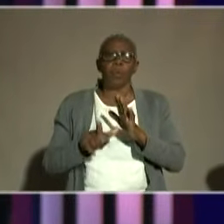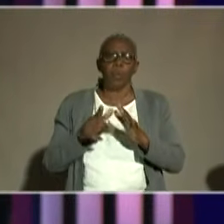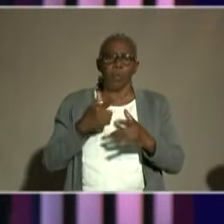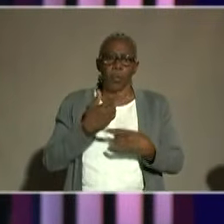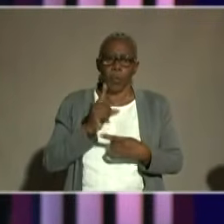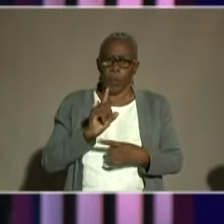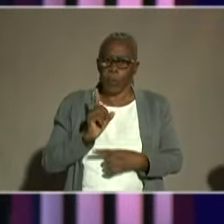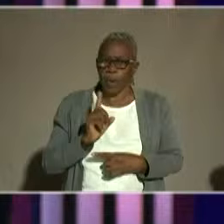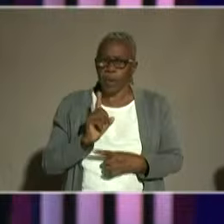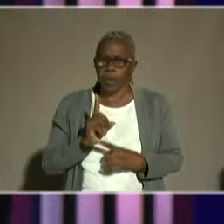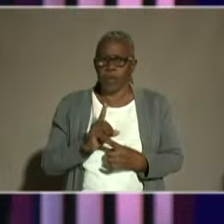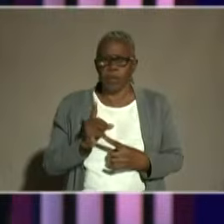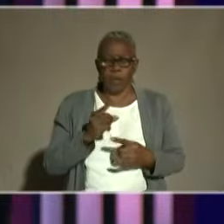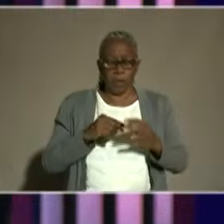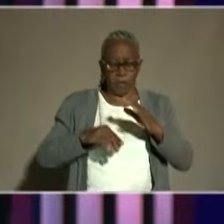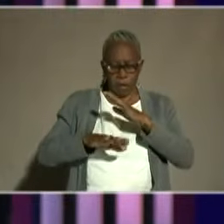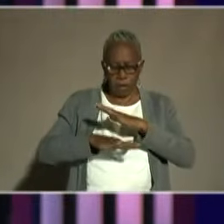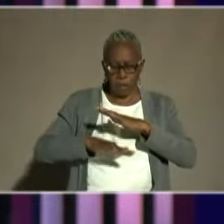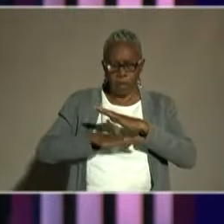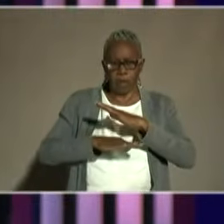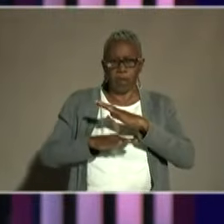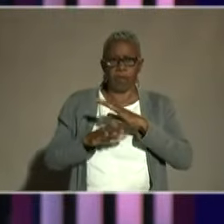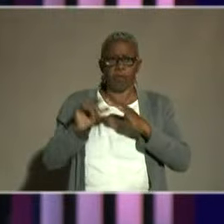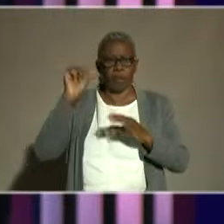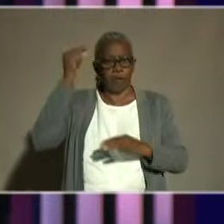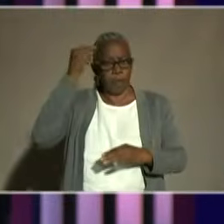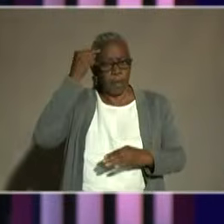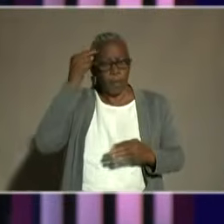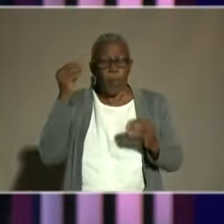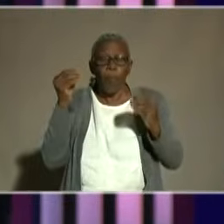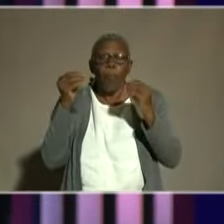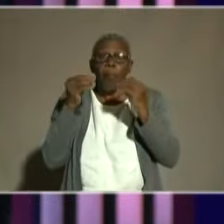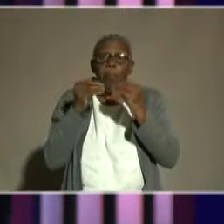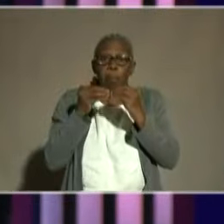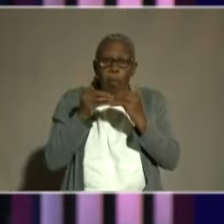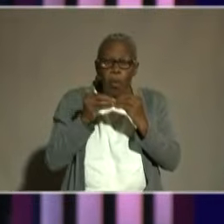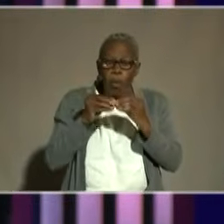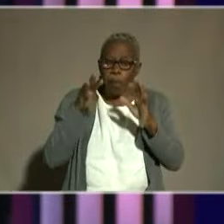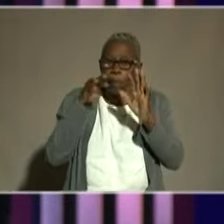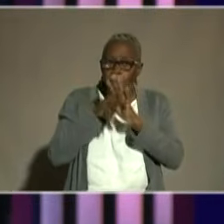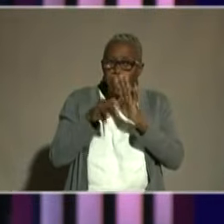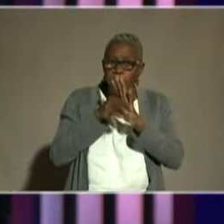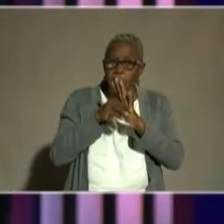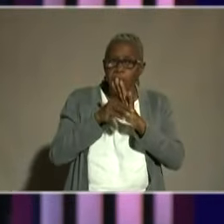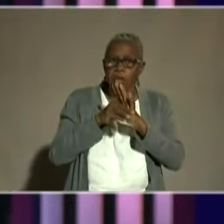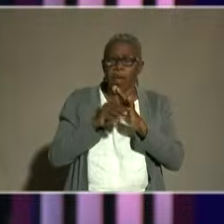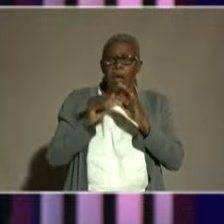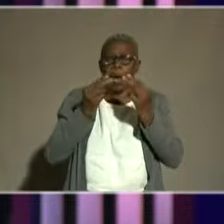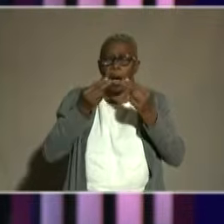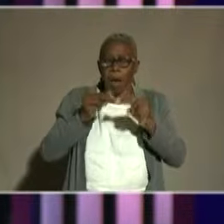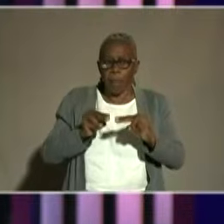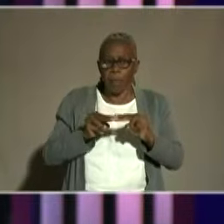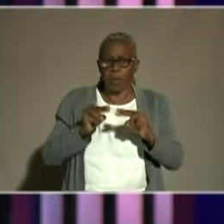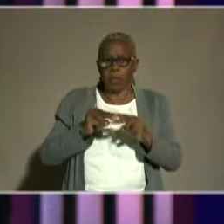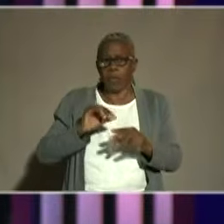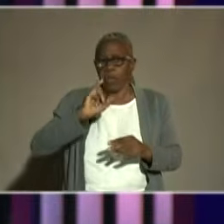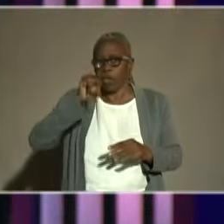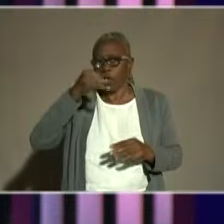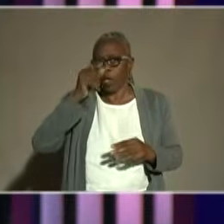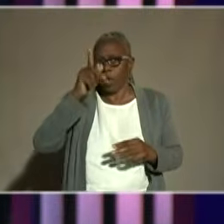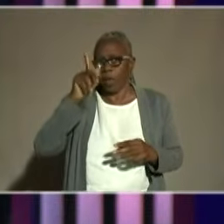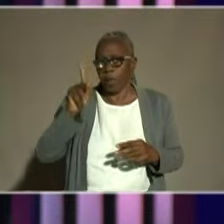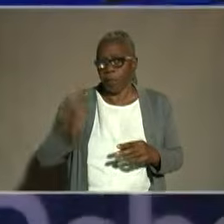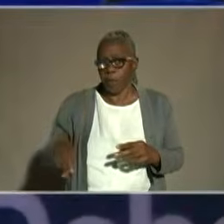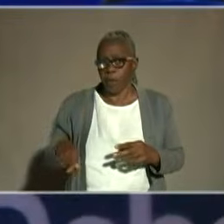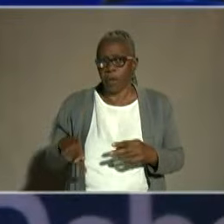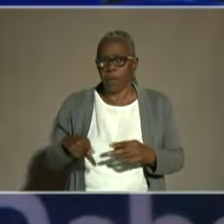under this government. More murders committed in Andrew Holness's 2 years in office than any other 2-year term in the history of